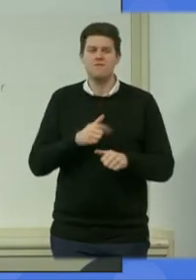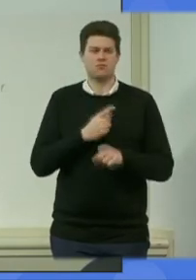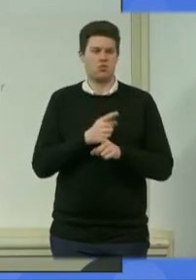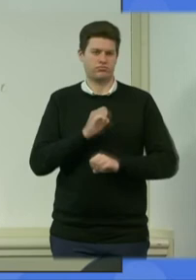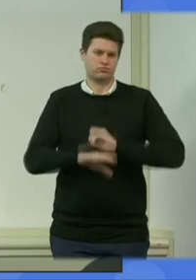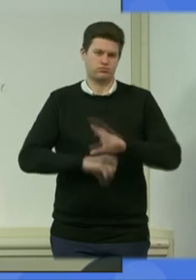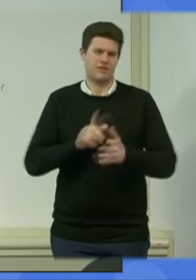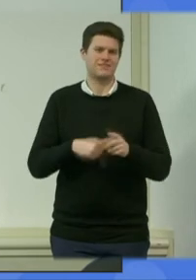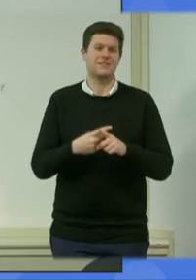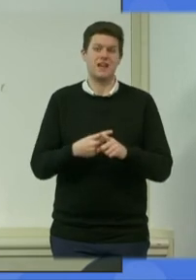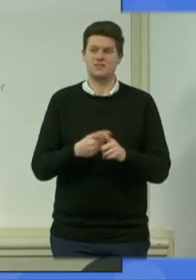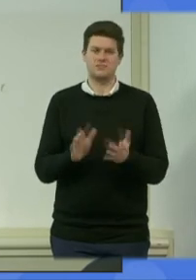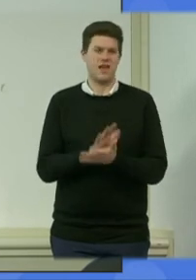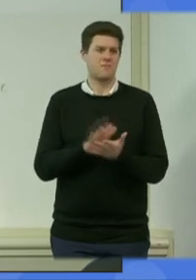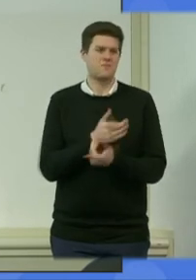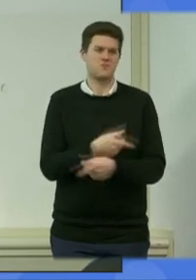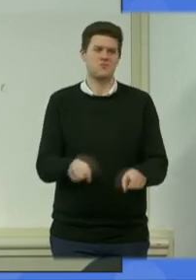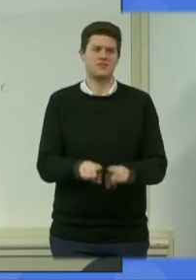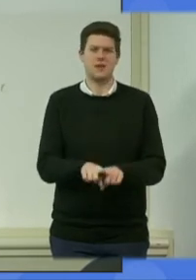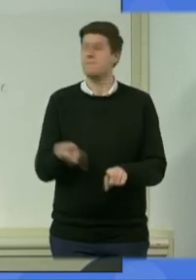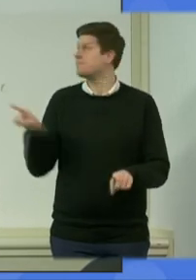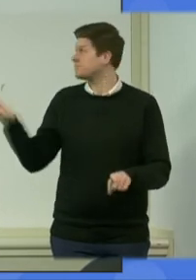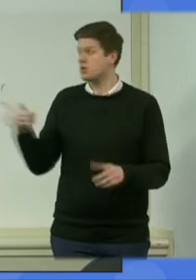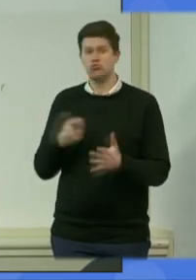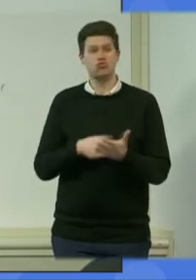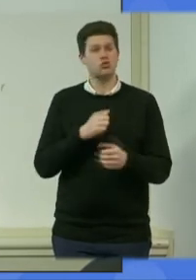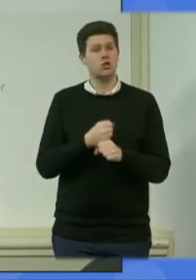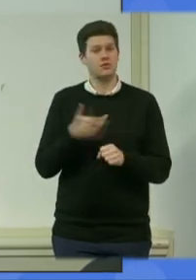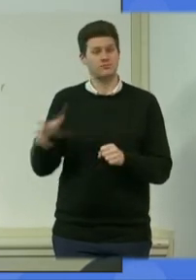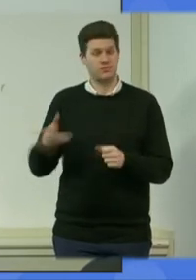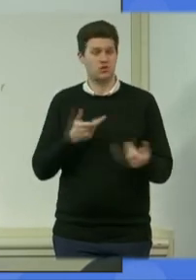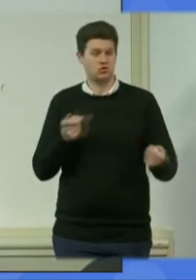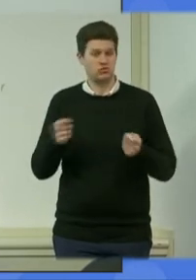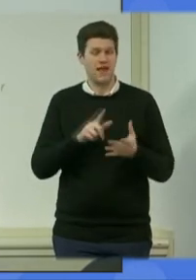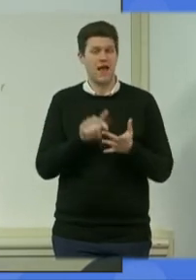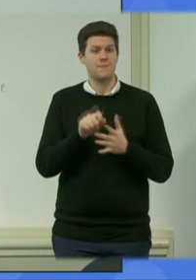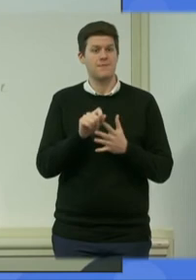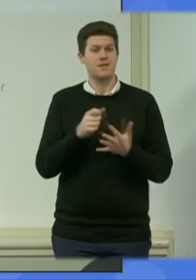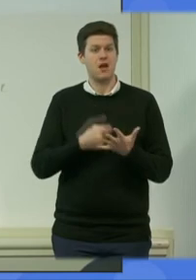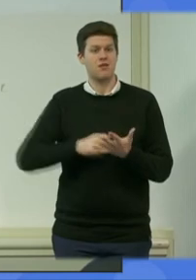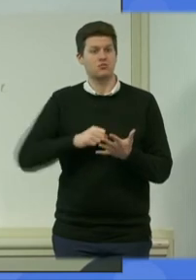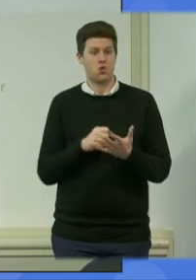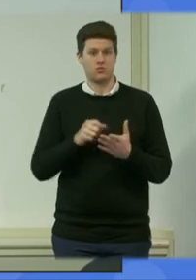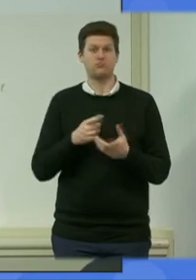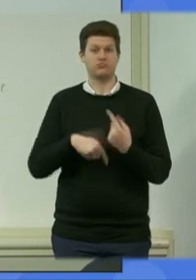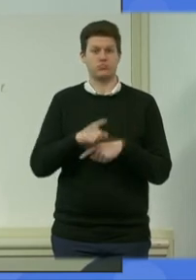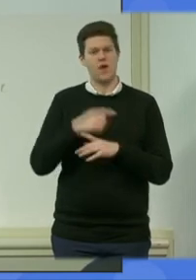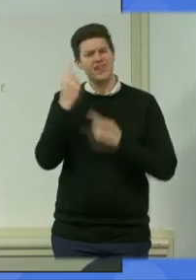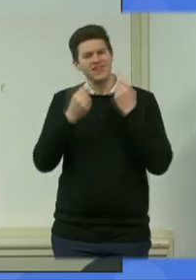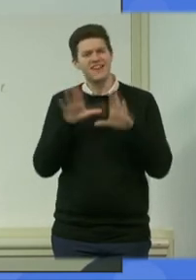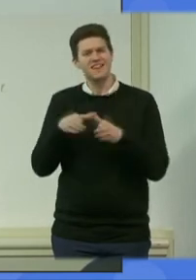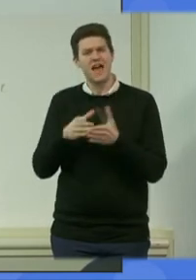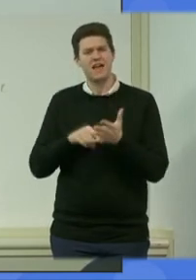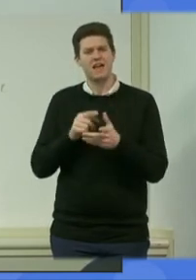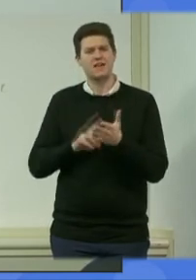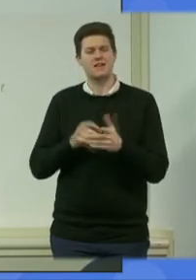too. As David said, I'm Russell Gunton, I'm Director of IPPR Scotland. We are a think tank, so what we do,